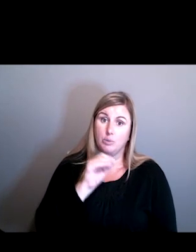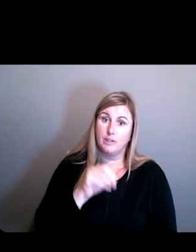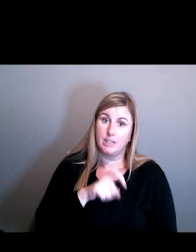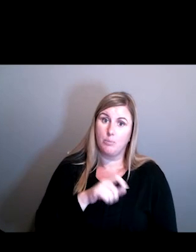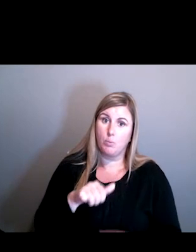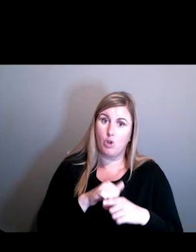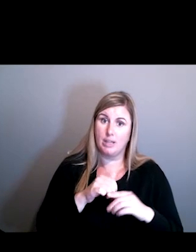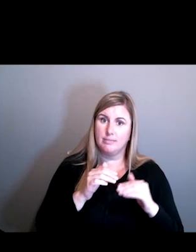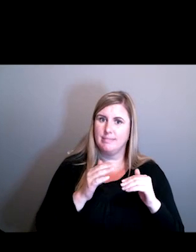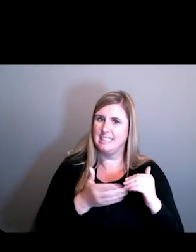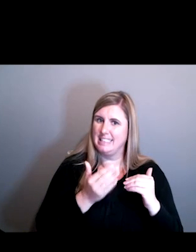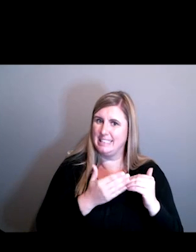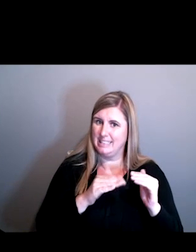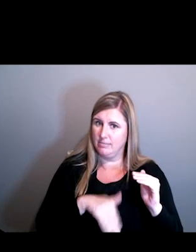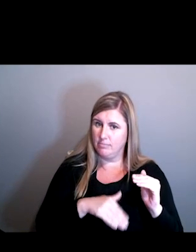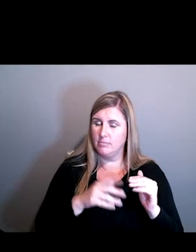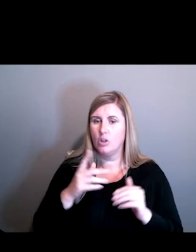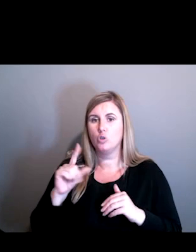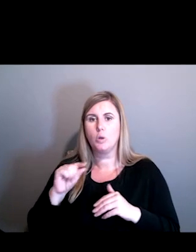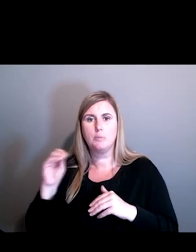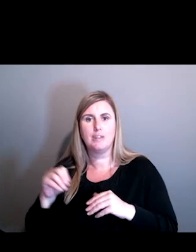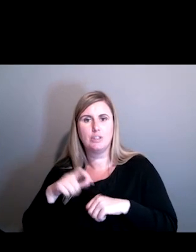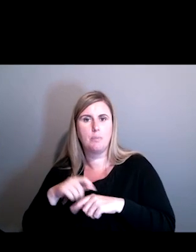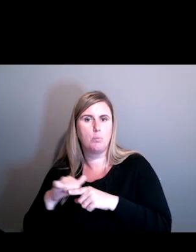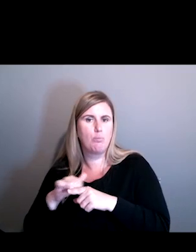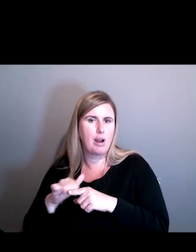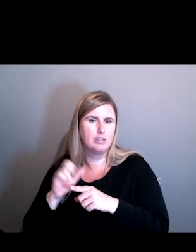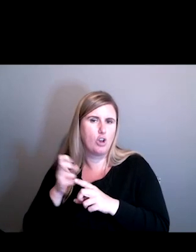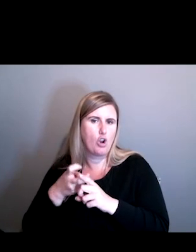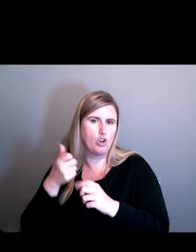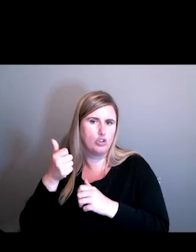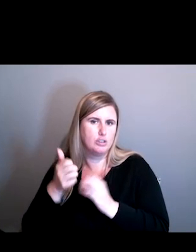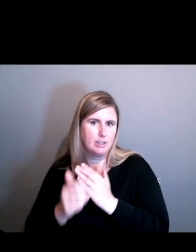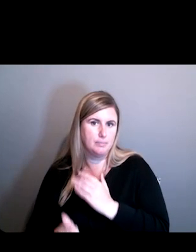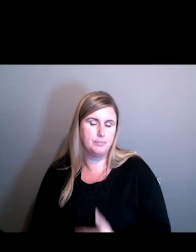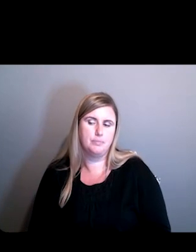you'll practice those easy skills, and then 20% of the time you'll practice that harder skill.